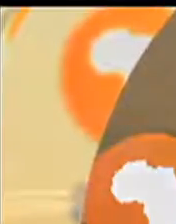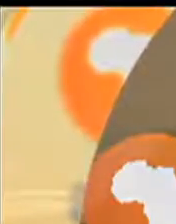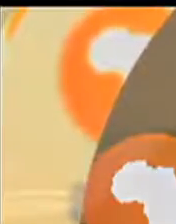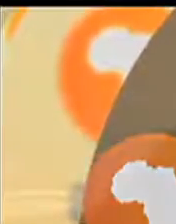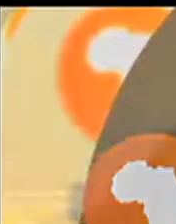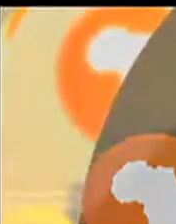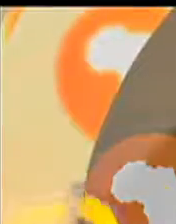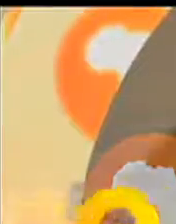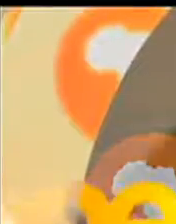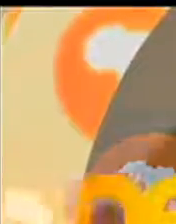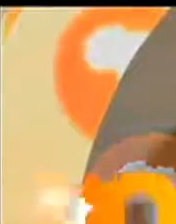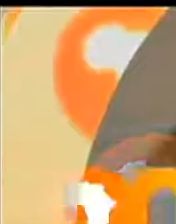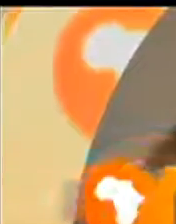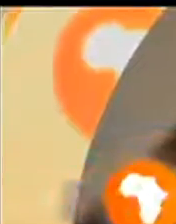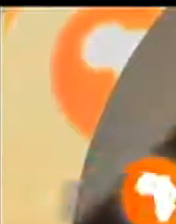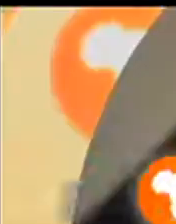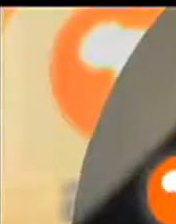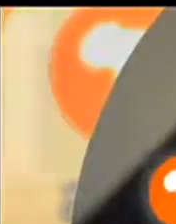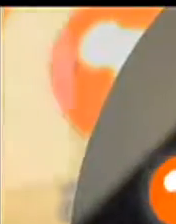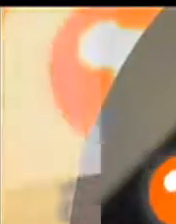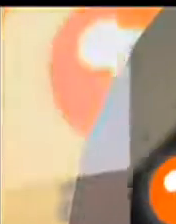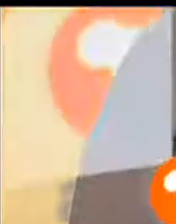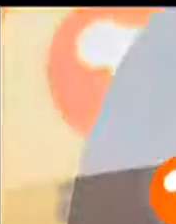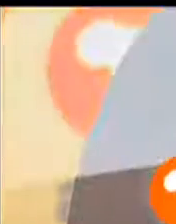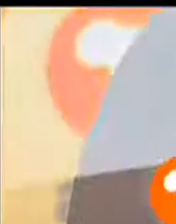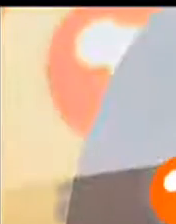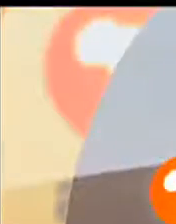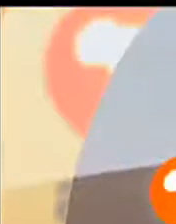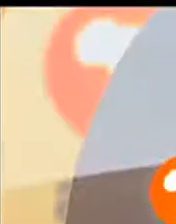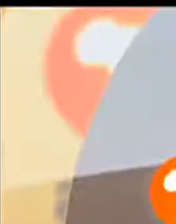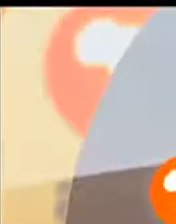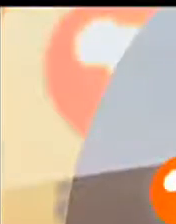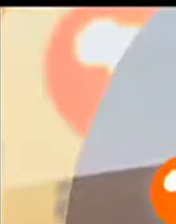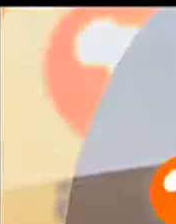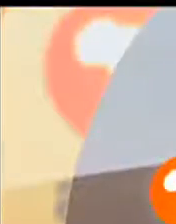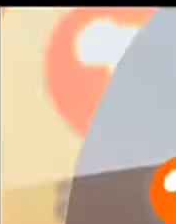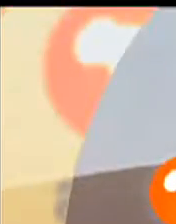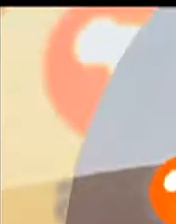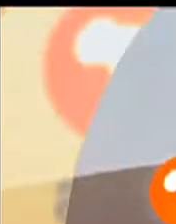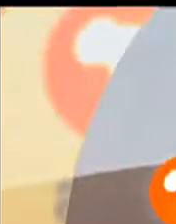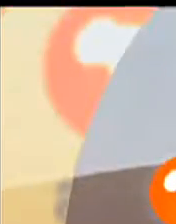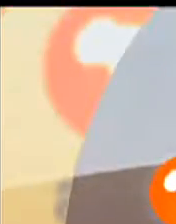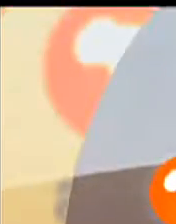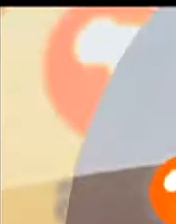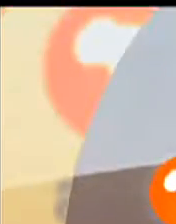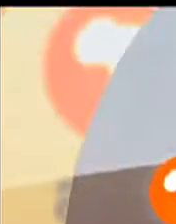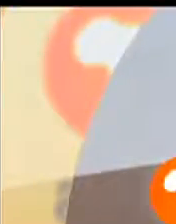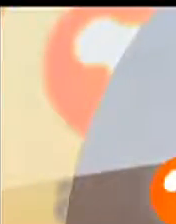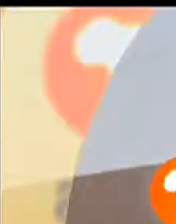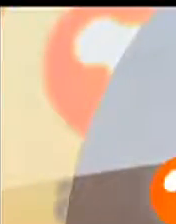marriage takes a real hard work. It's not something that you just wake up and feel like, no, because I